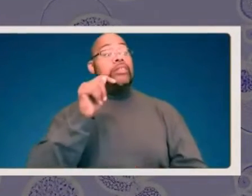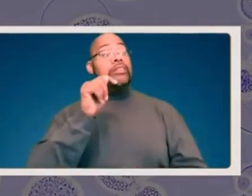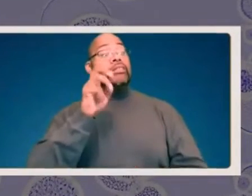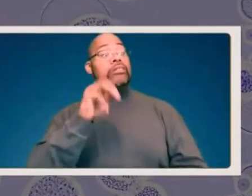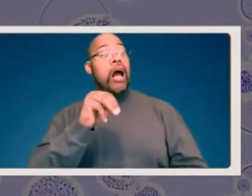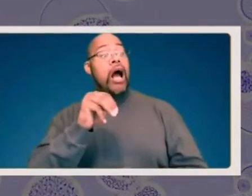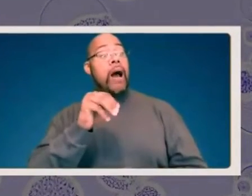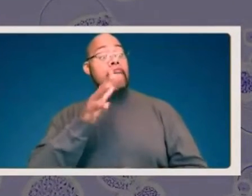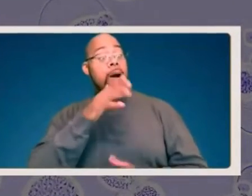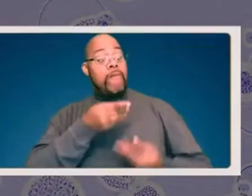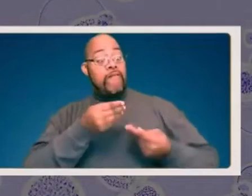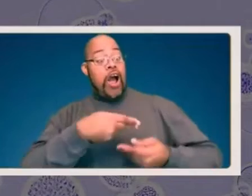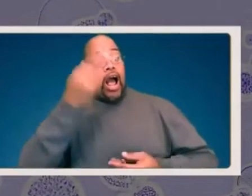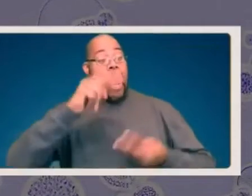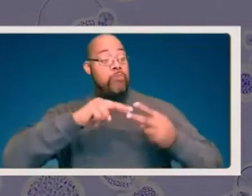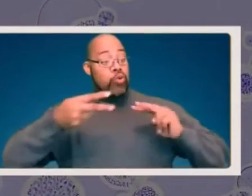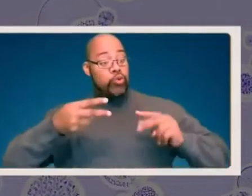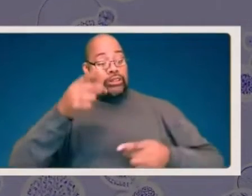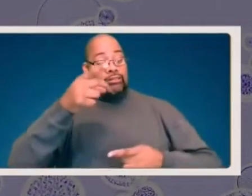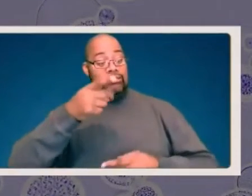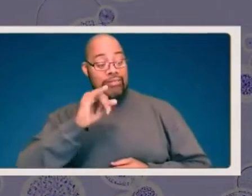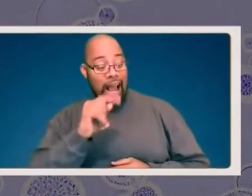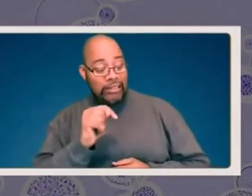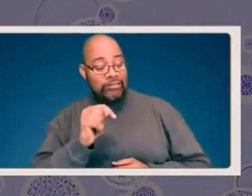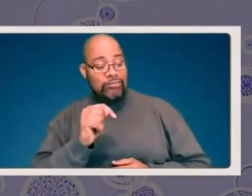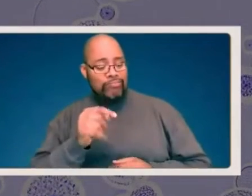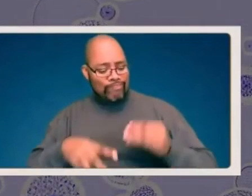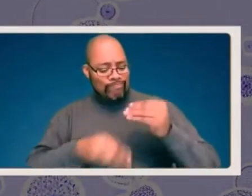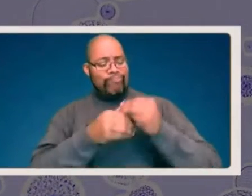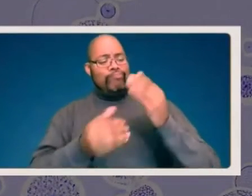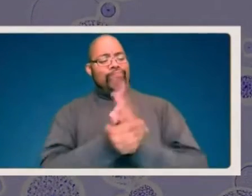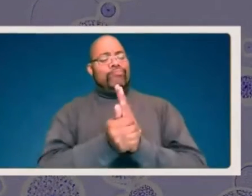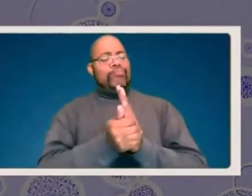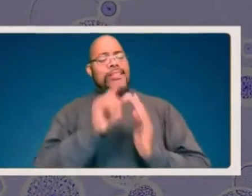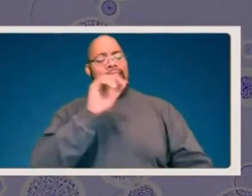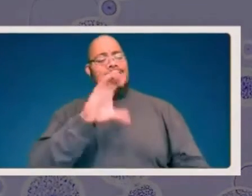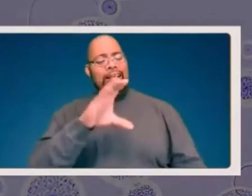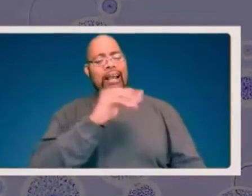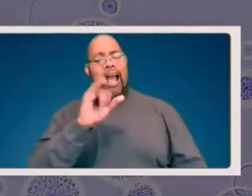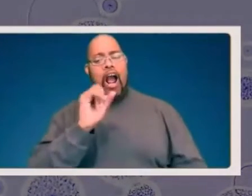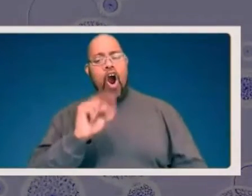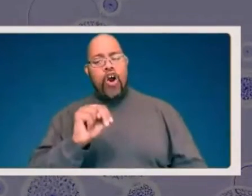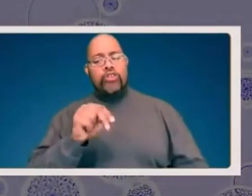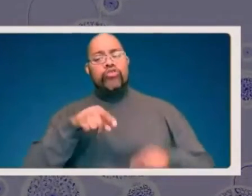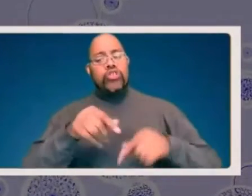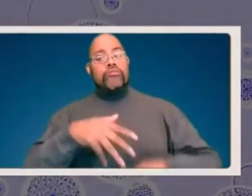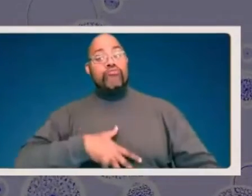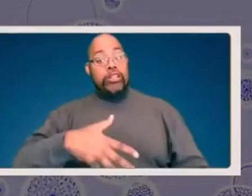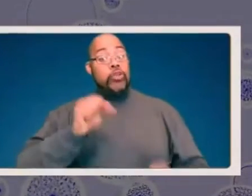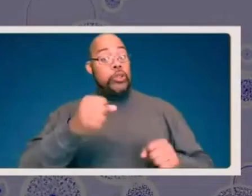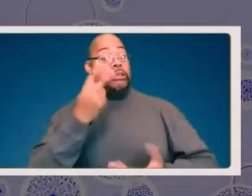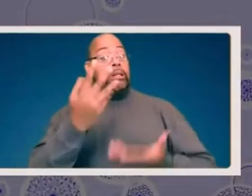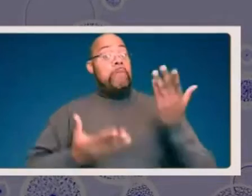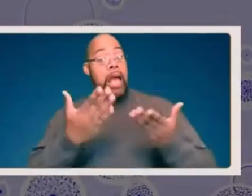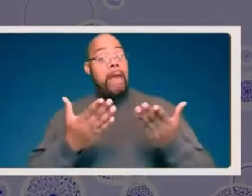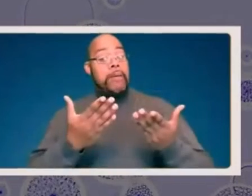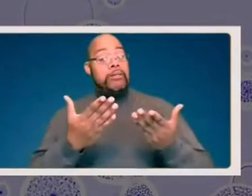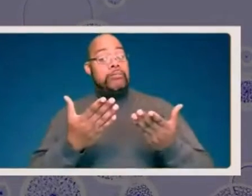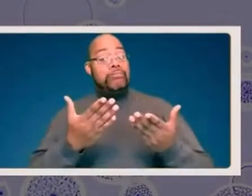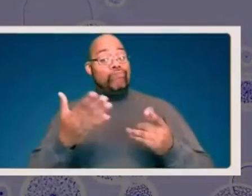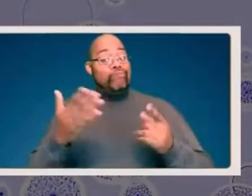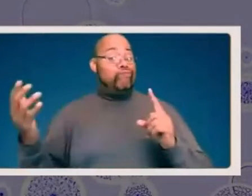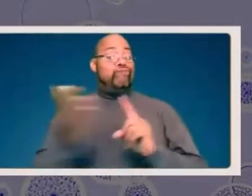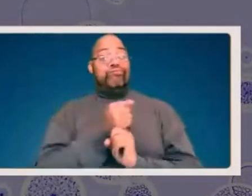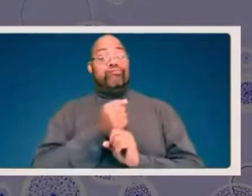Tom's mom was fed on a high-protein diet supplemented with zinc and iron during pregnancy? We could have seen